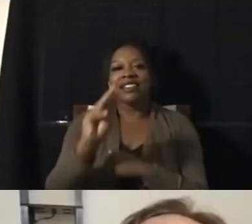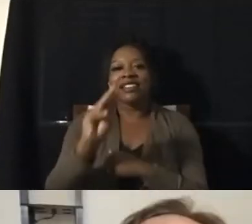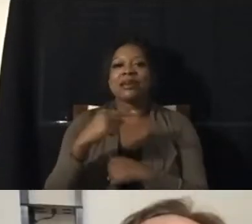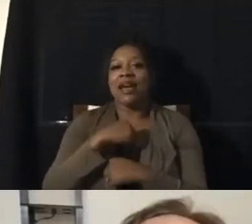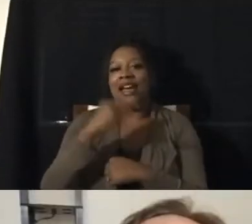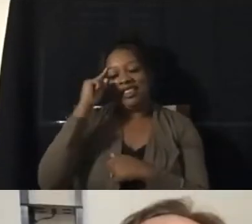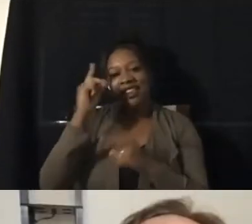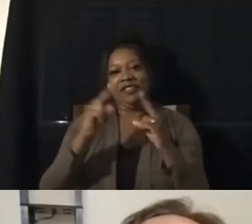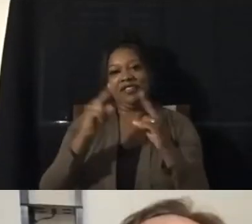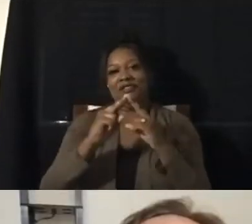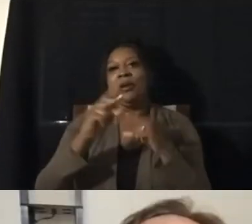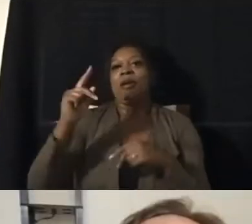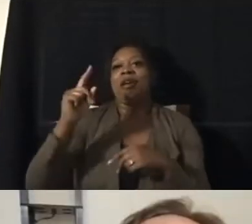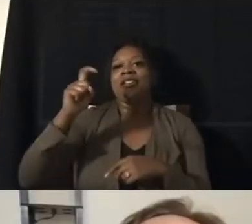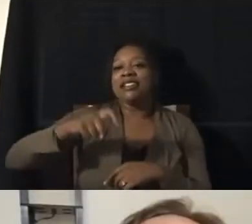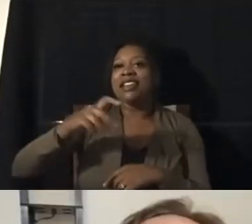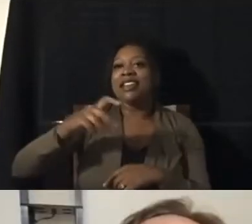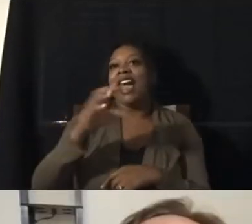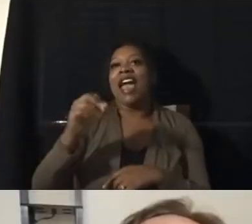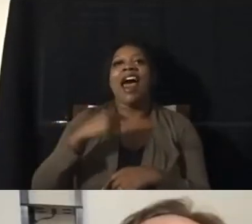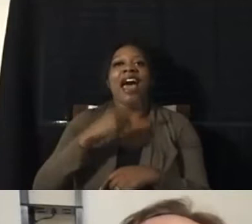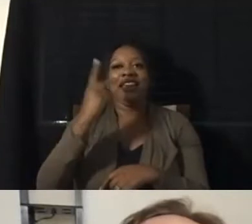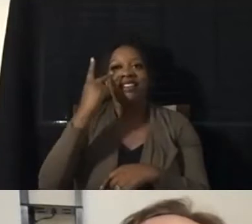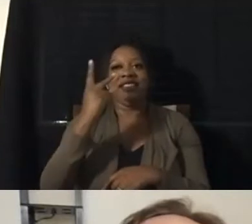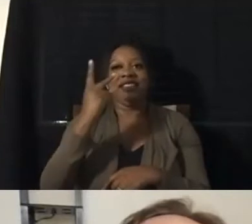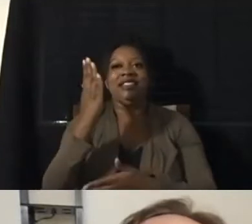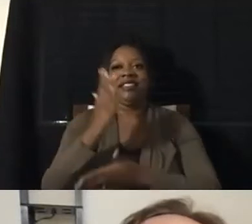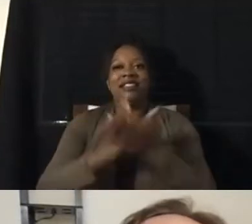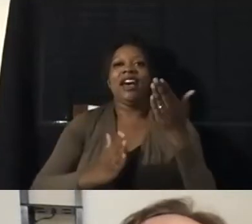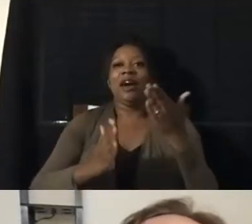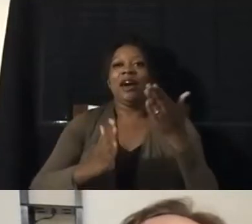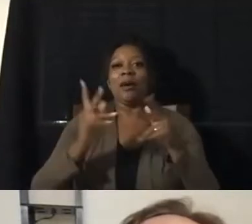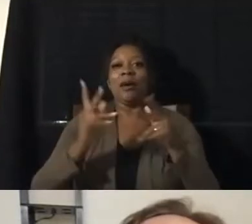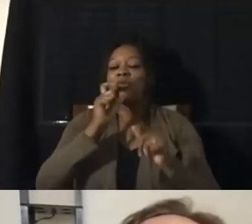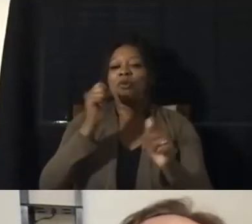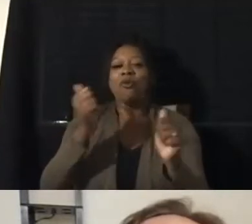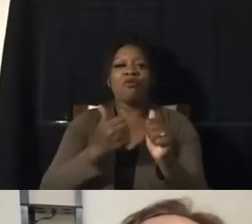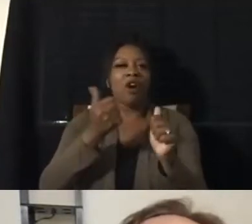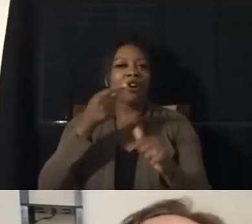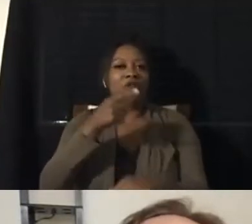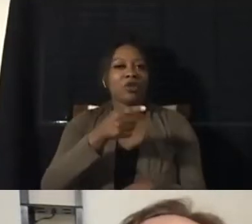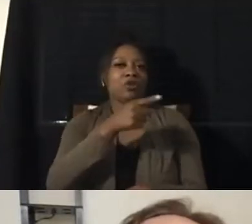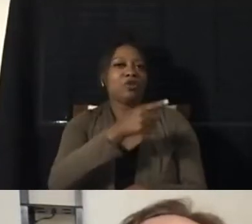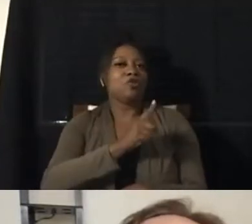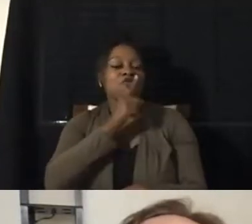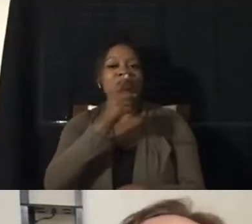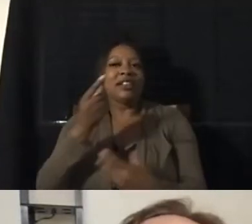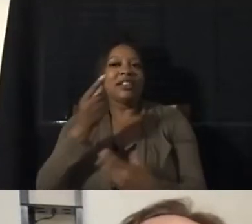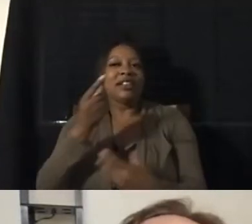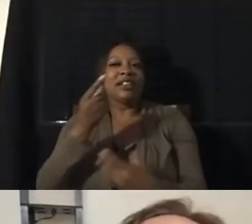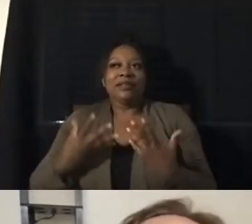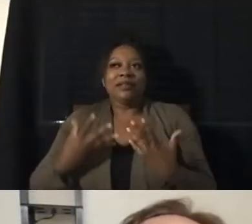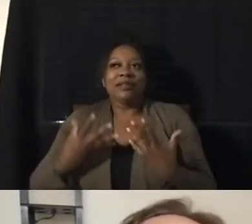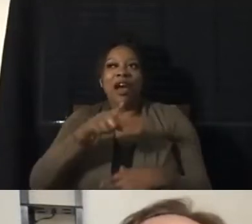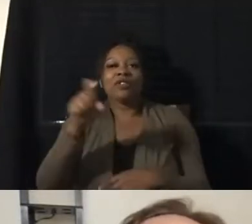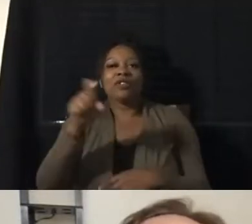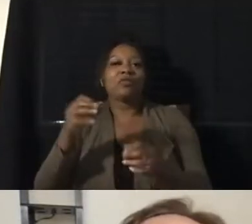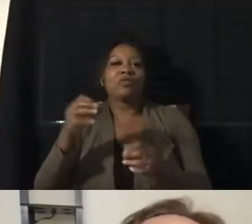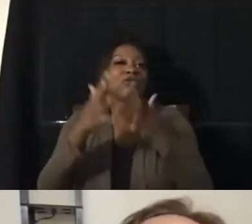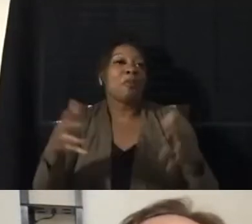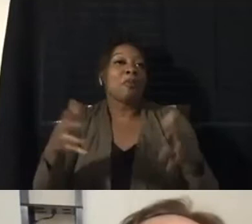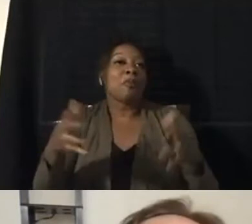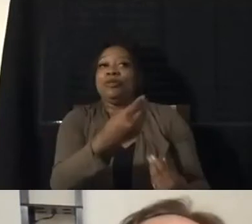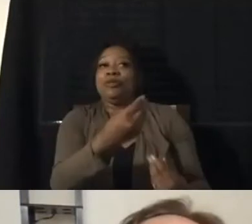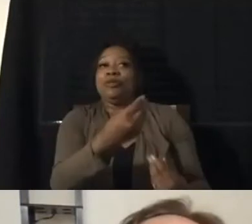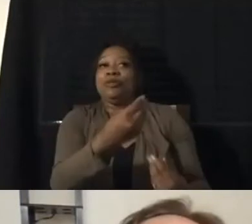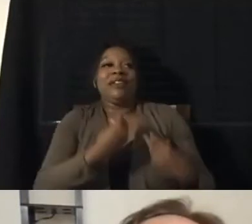needed. And I've seen some of the people that follow you, and it's like you inspire them so much, and it's so needed. You inspire me as an adult